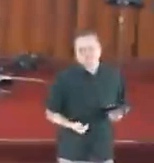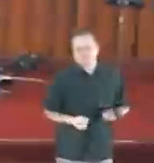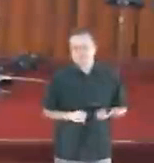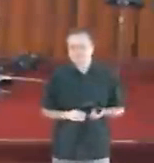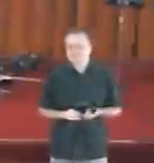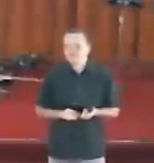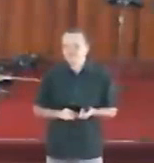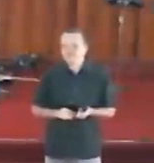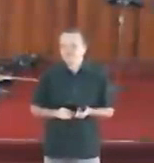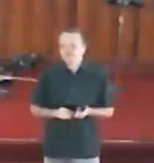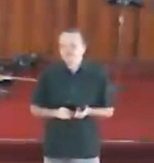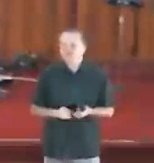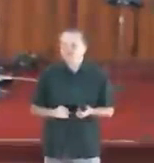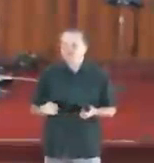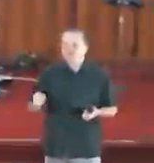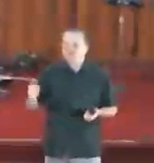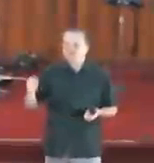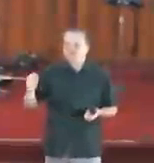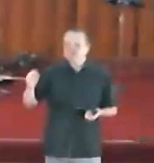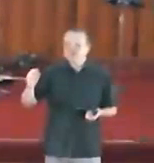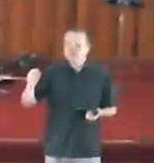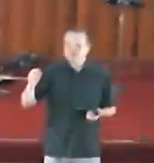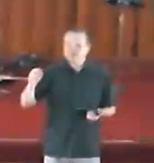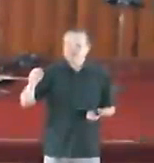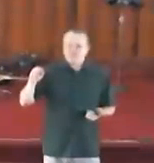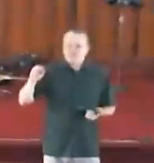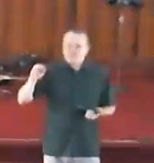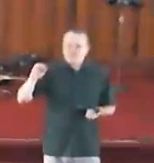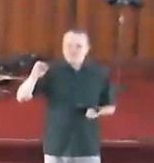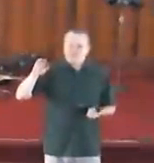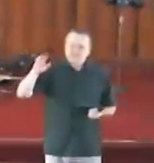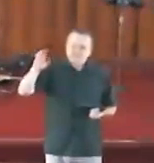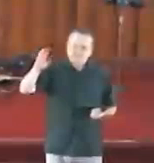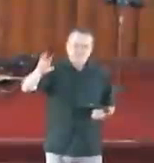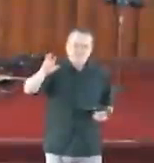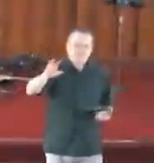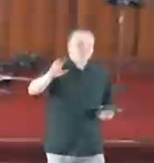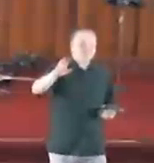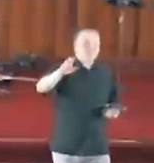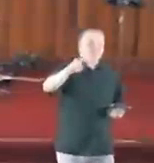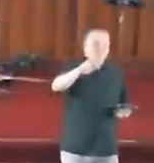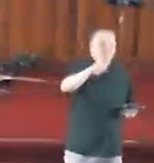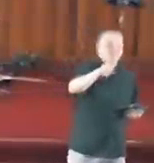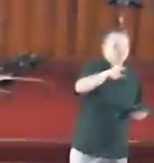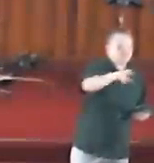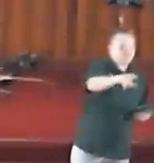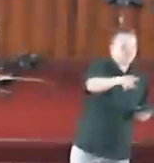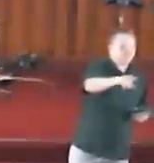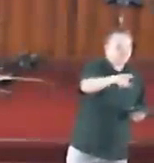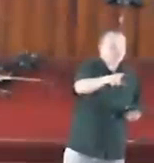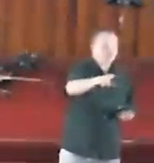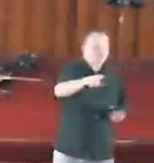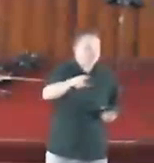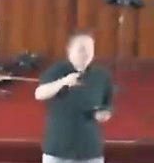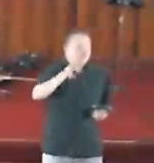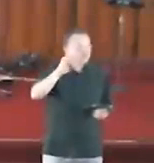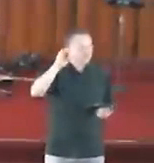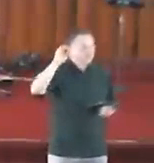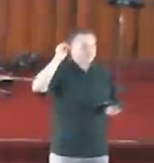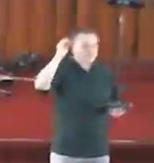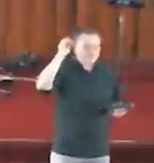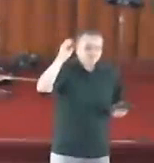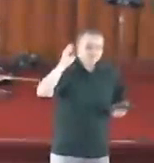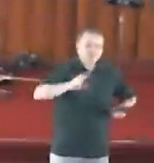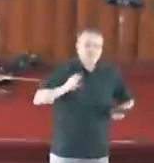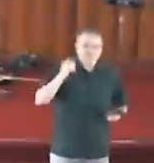obediente. But God insisted and Ananias was obedient. Y Ananías dice en Hechos 9:18,